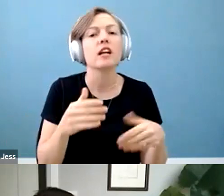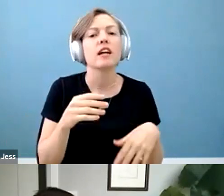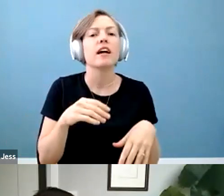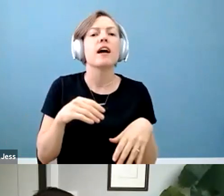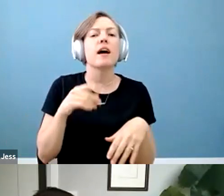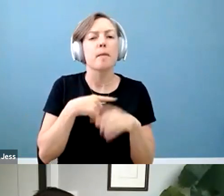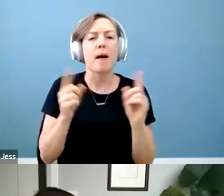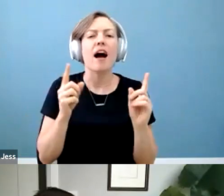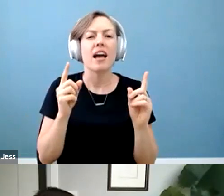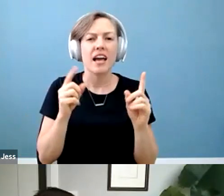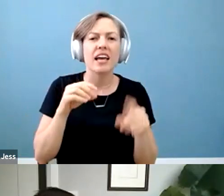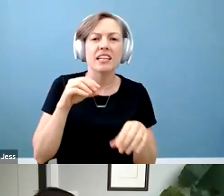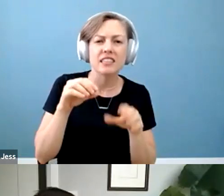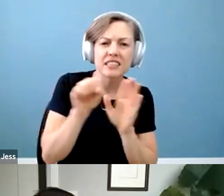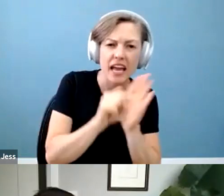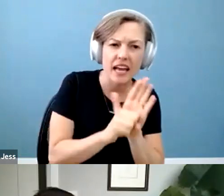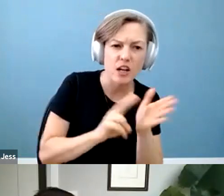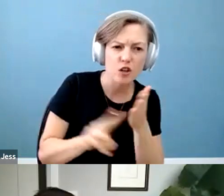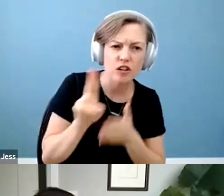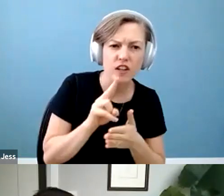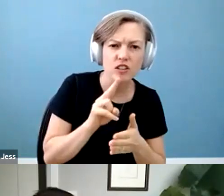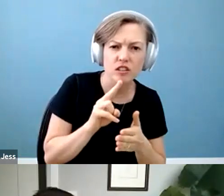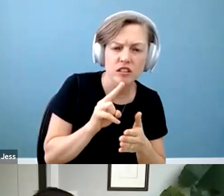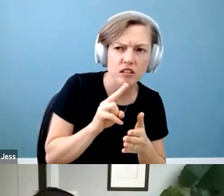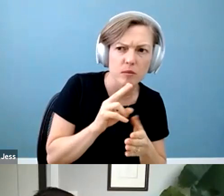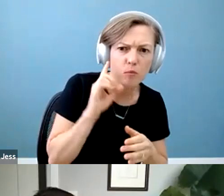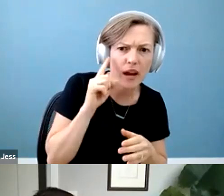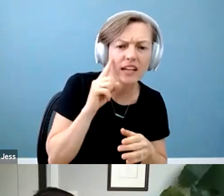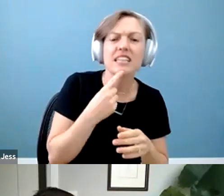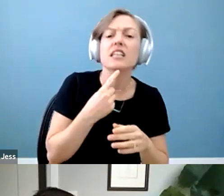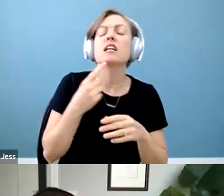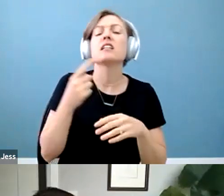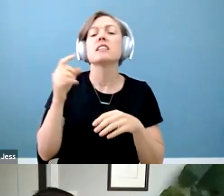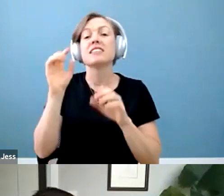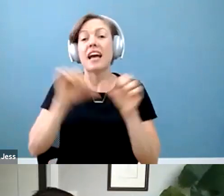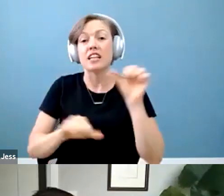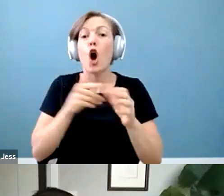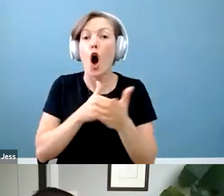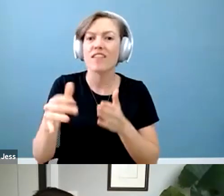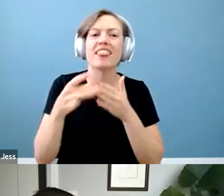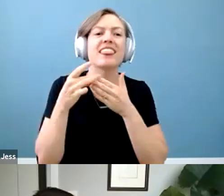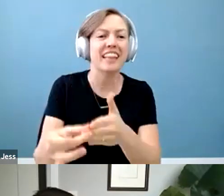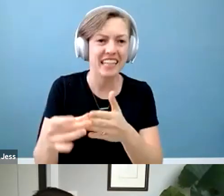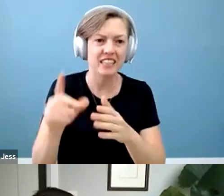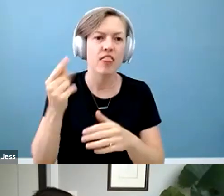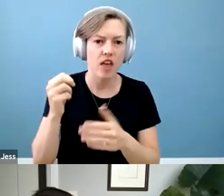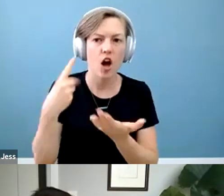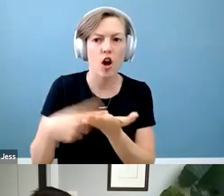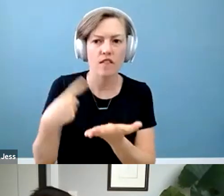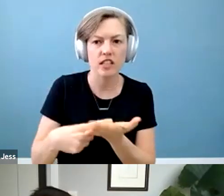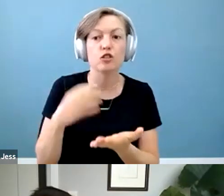at Arizona State University writes brilliantly about this and says that science often leads the conversation. So I